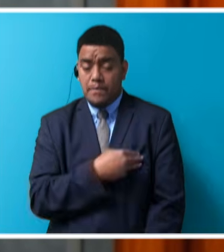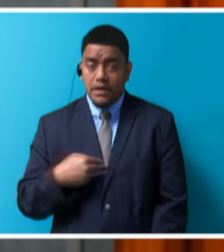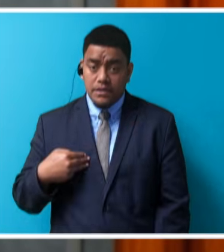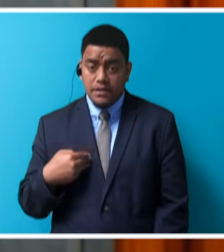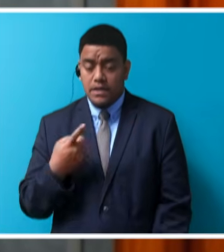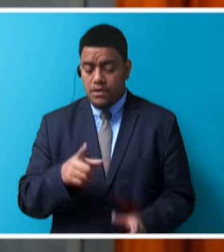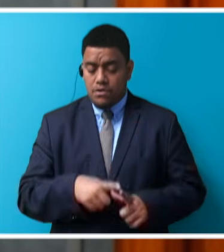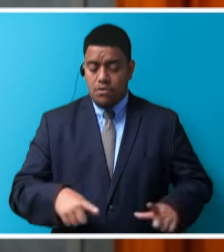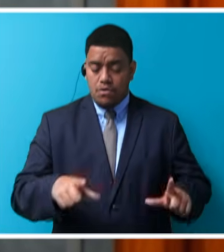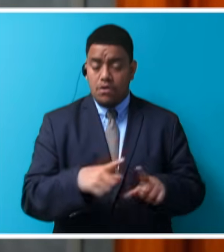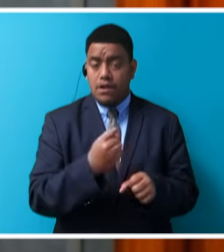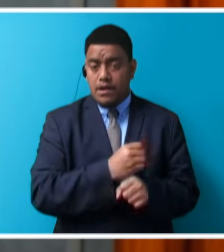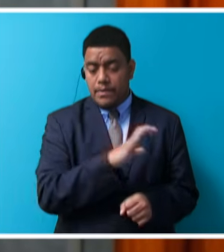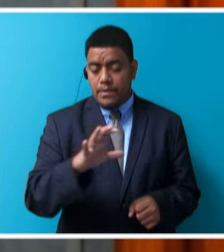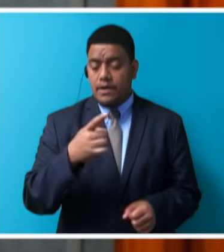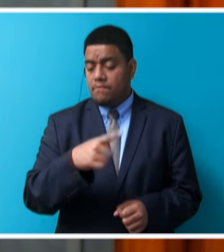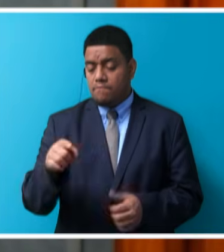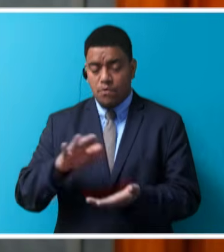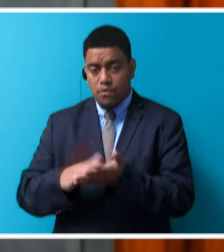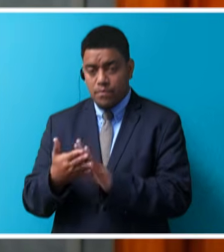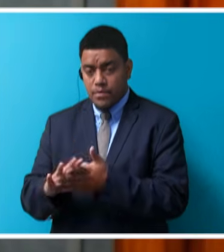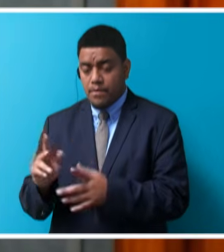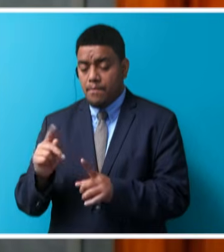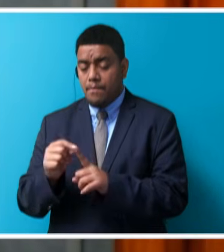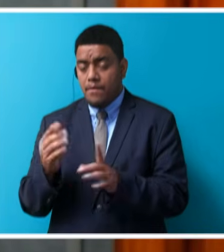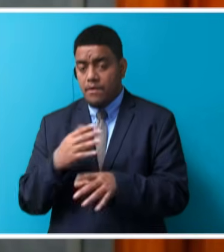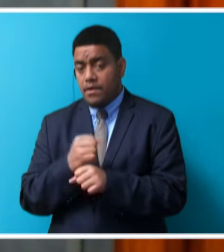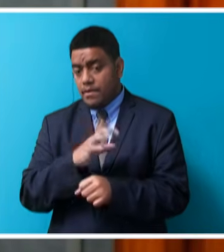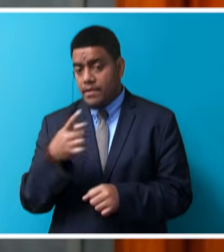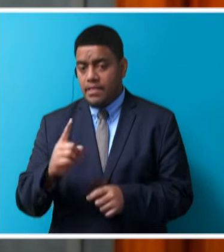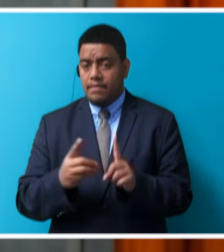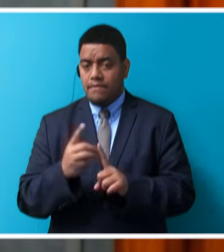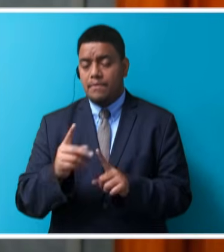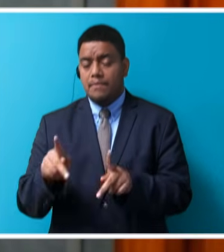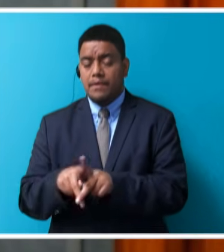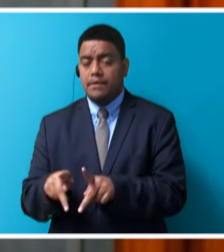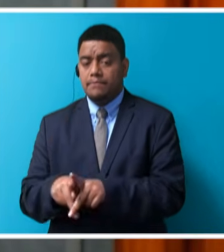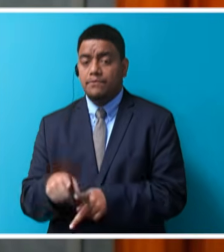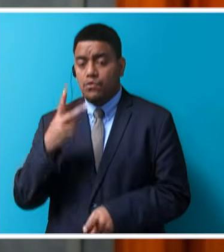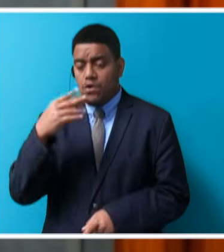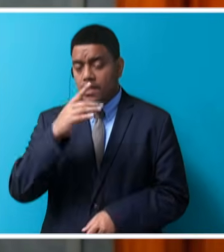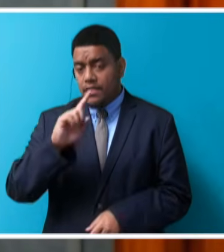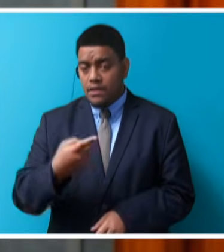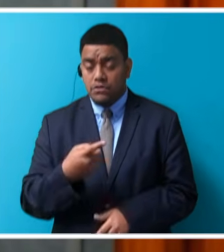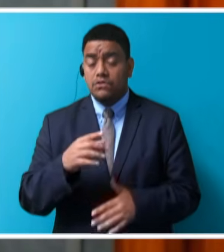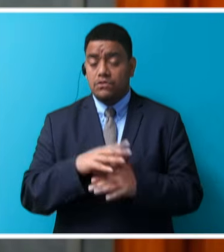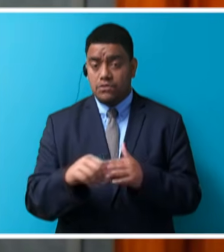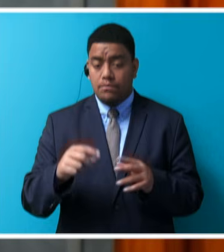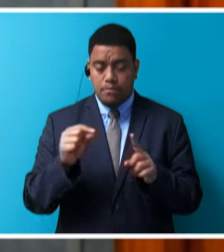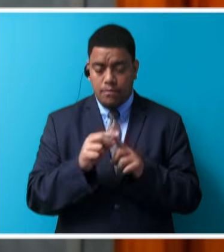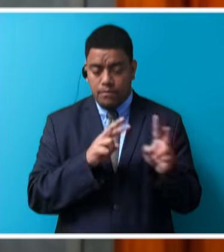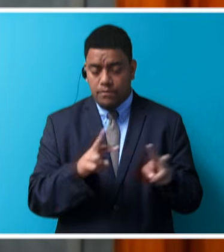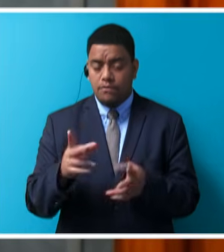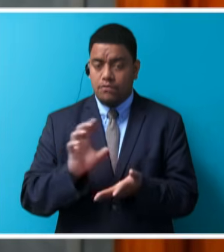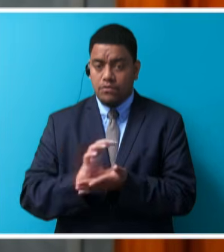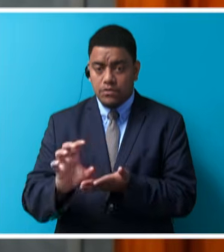local institutions, communities, the private sector, and development partners. The $200,000 provision for